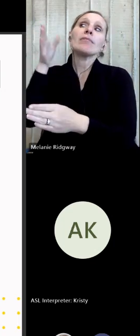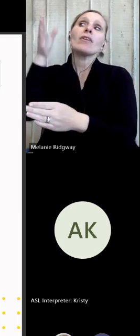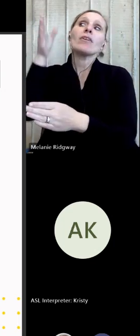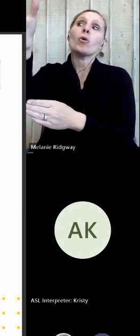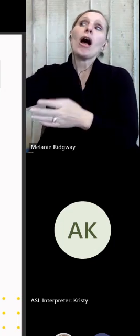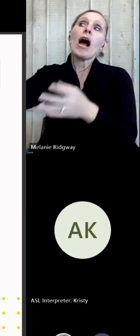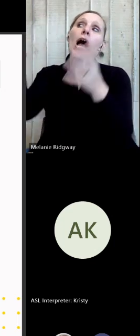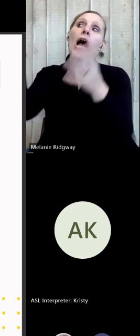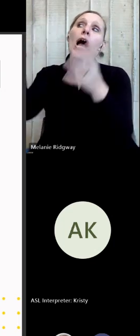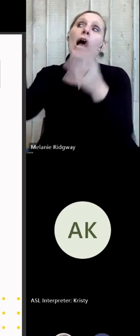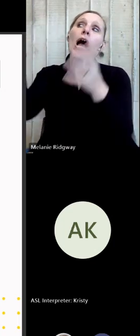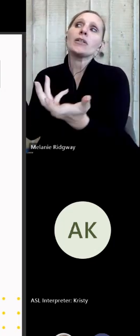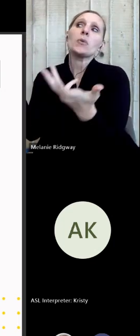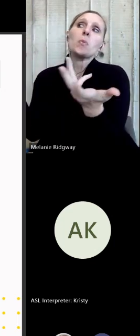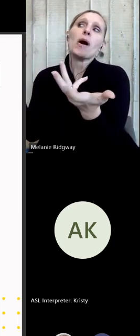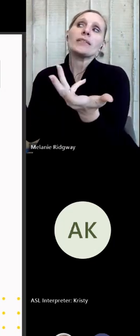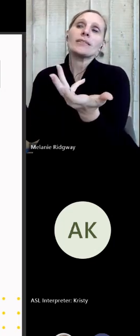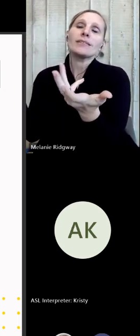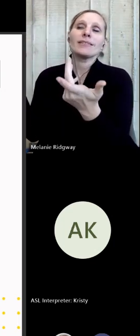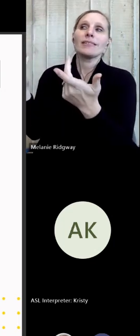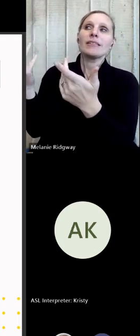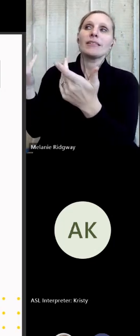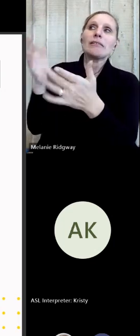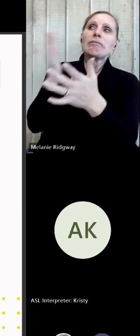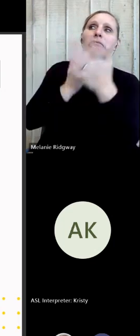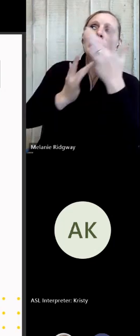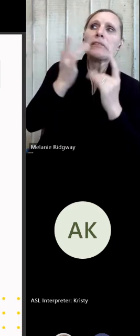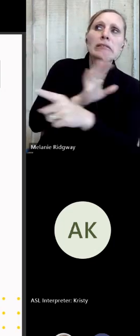what availabilities do they have?